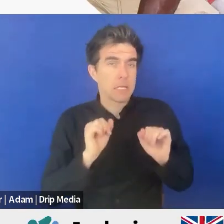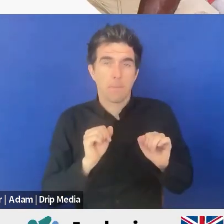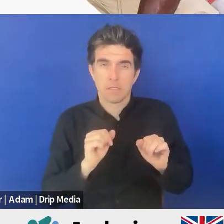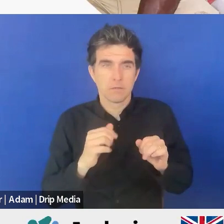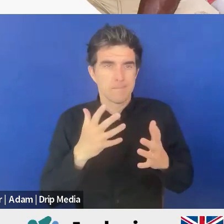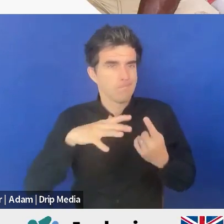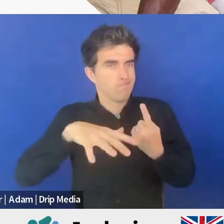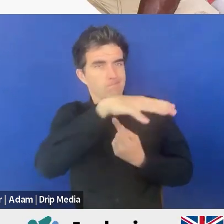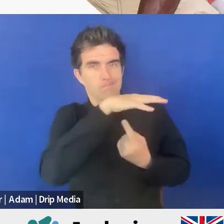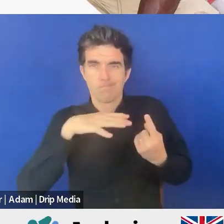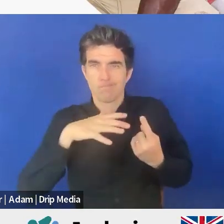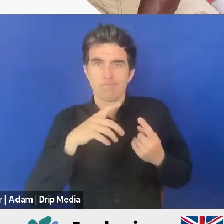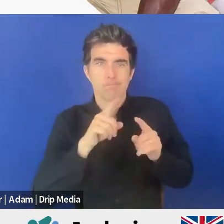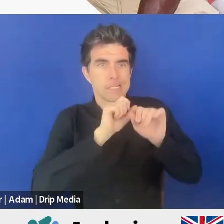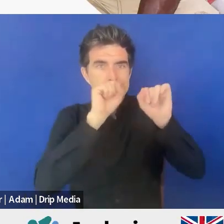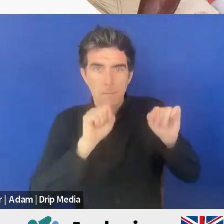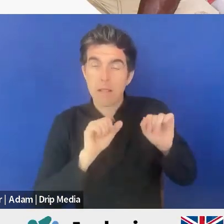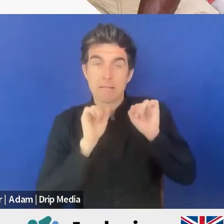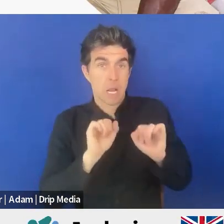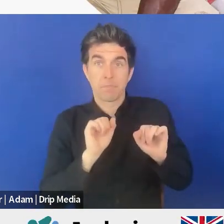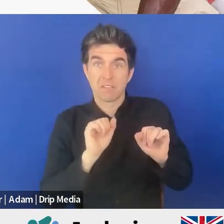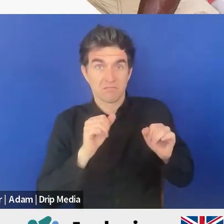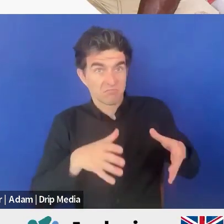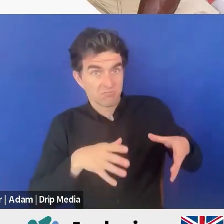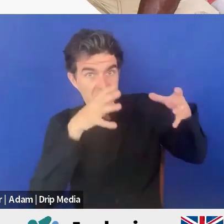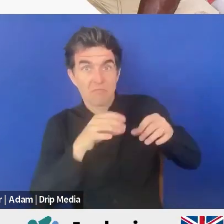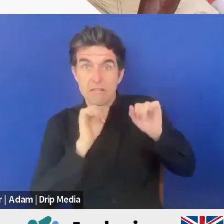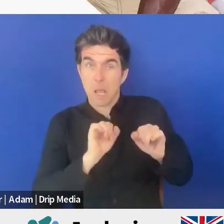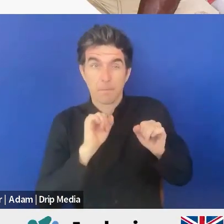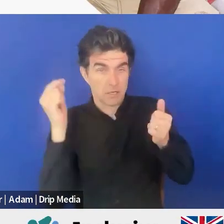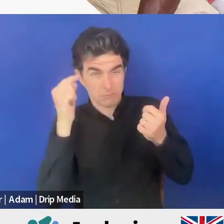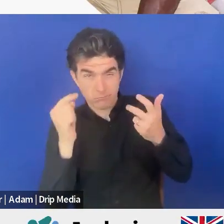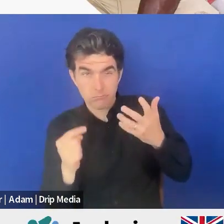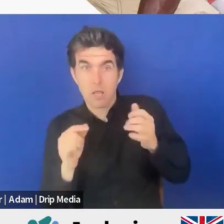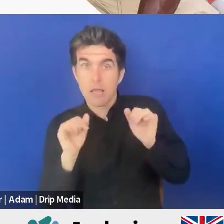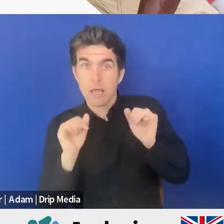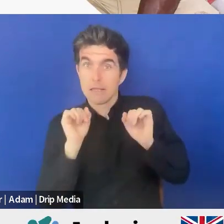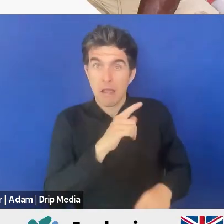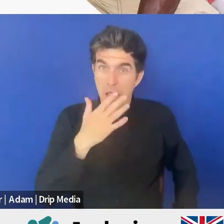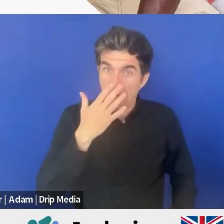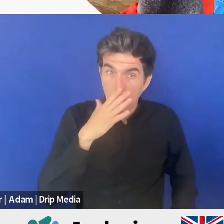and identification systems for out-of-school children to be disability inclusive.